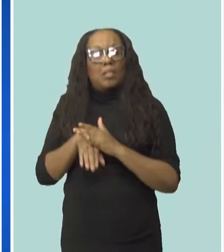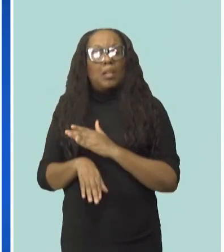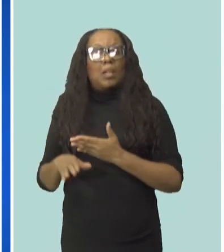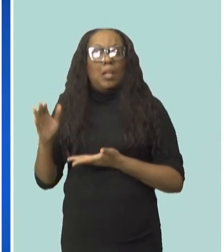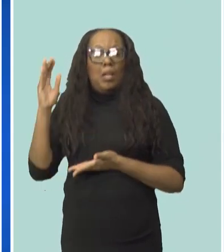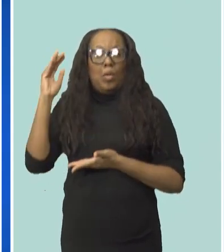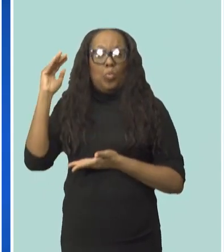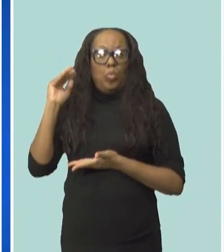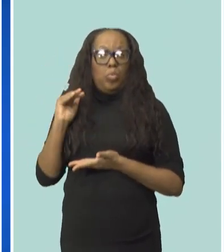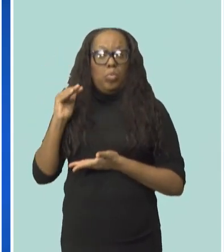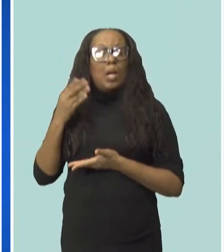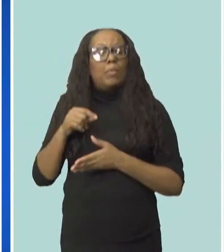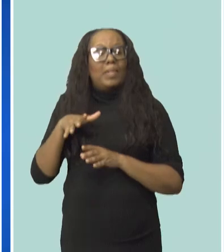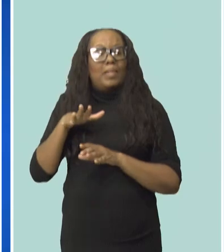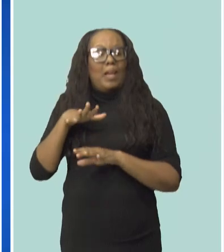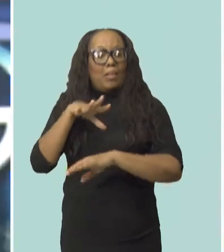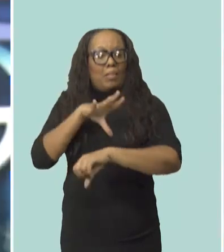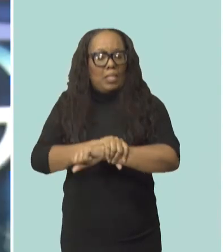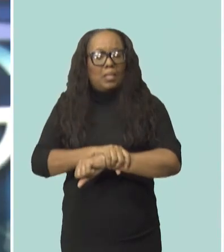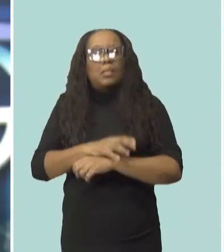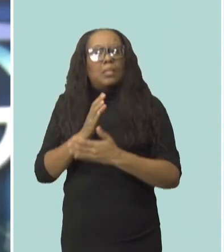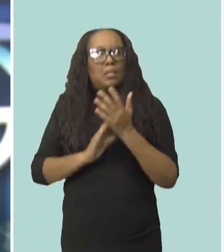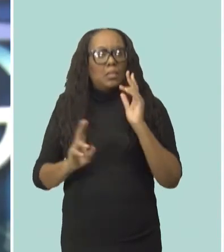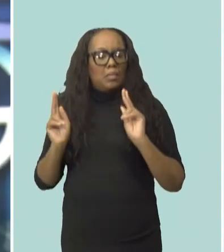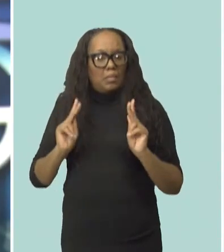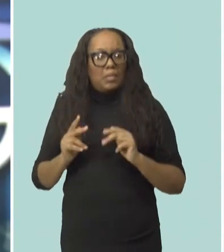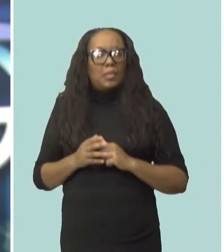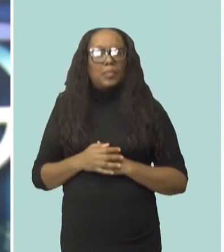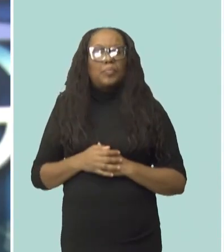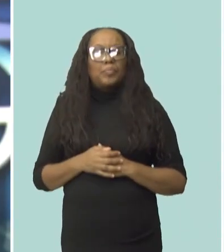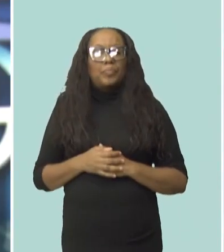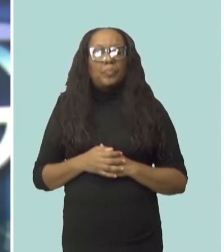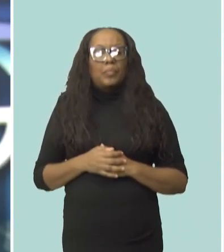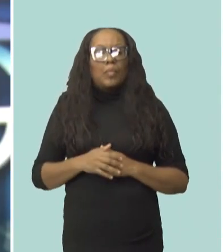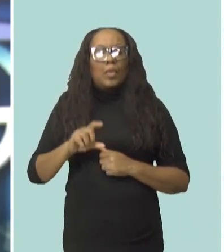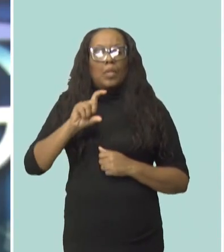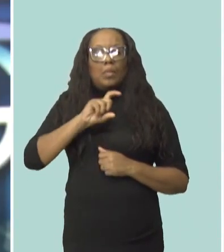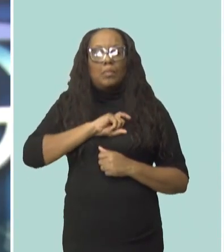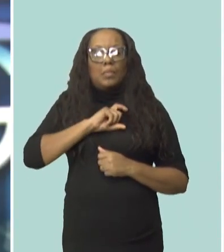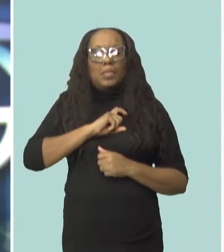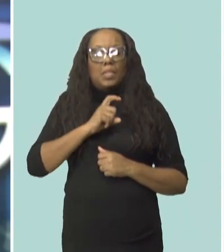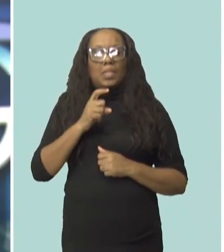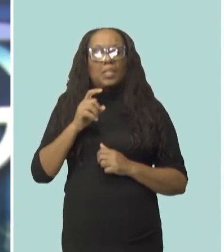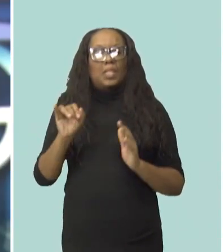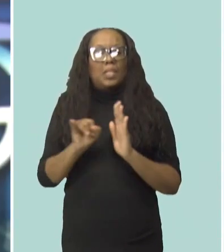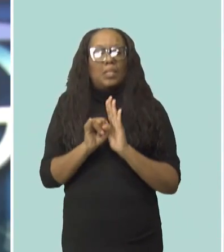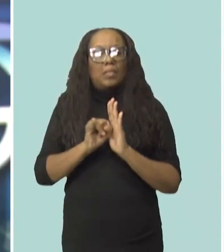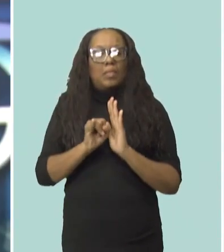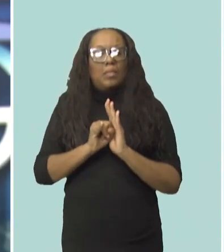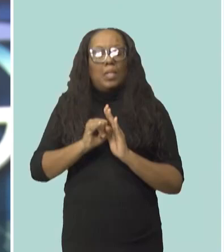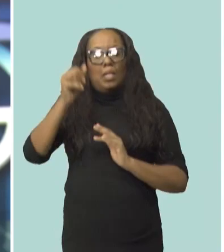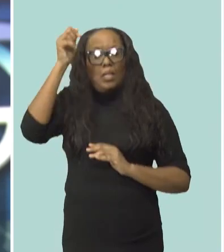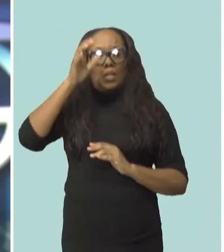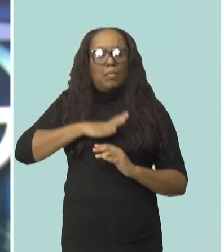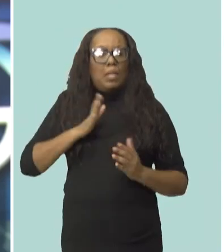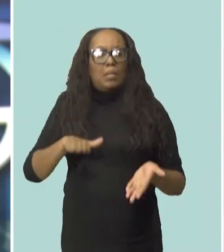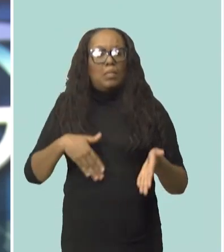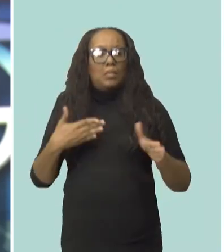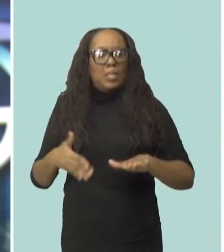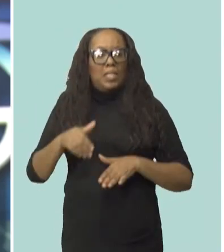and arresting a few individuals. Well, police have identified the victim in yesterday's fatal shooting. He